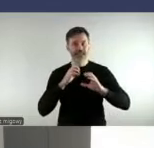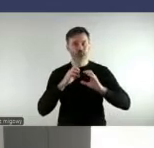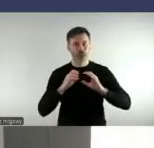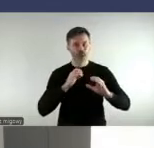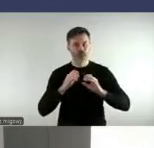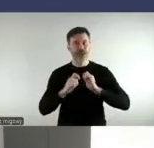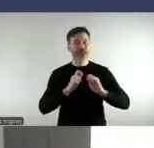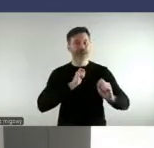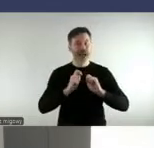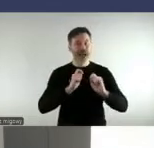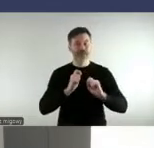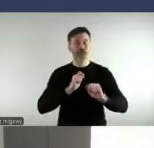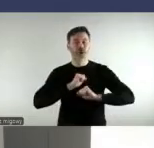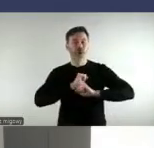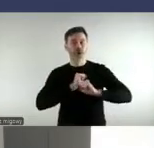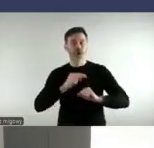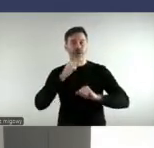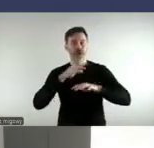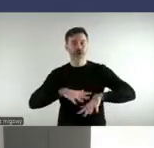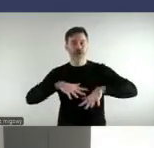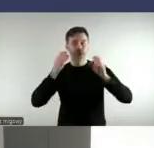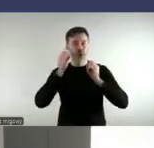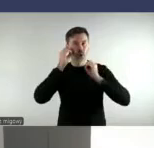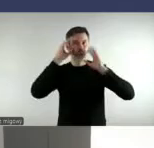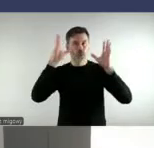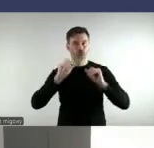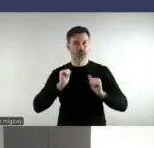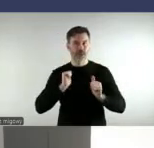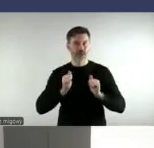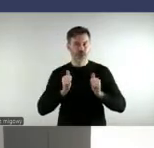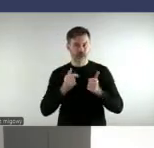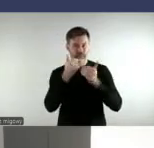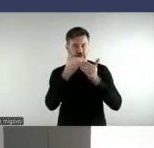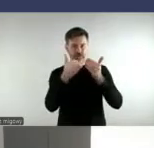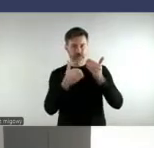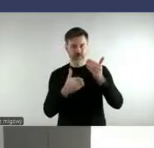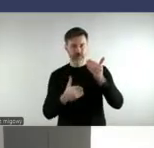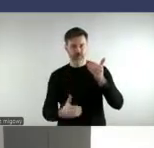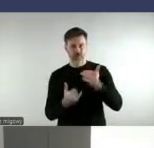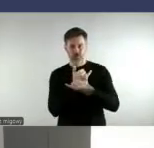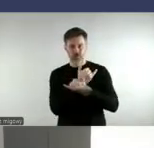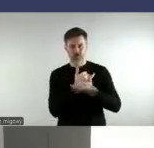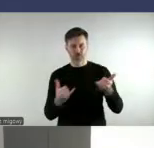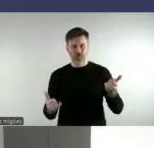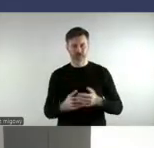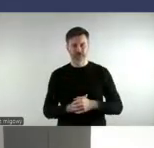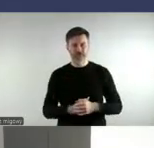public transport, protection of nature, protection against floods, sports, education, and culture. What is